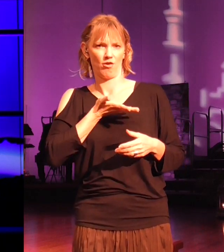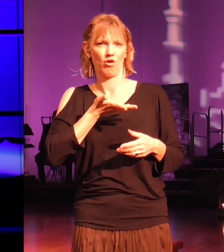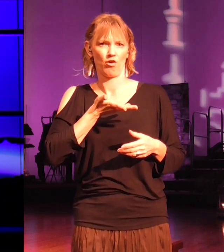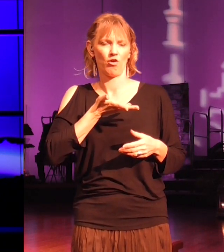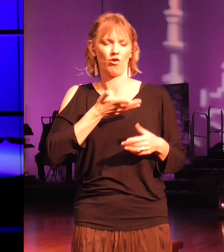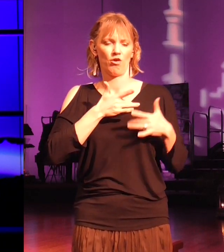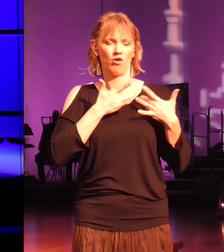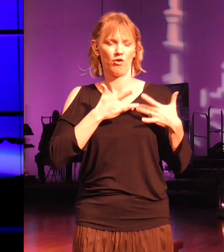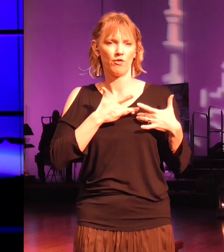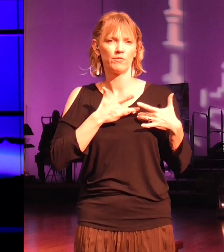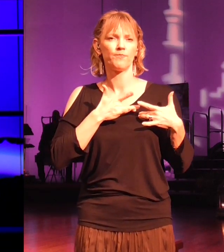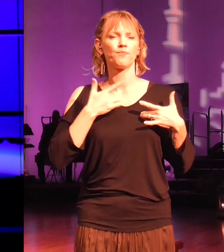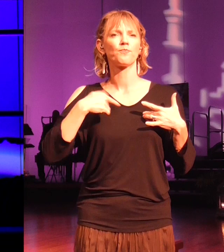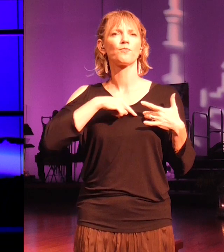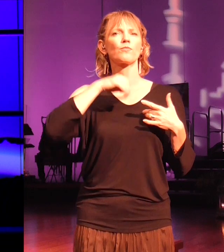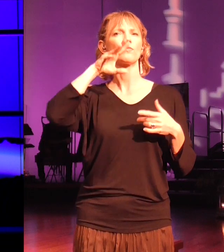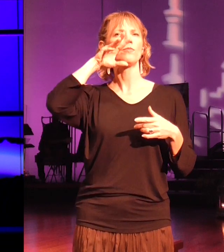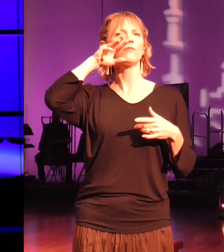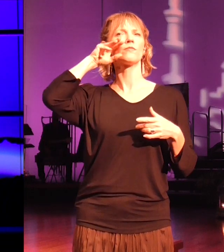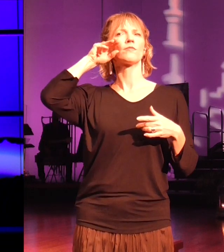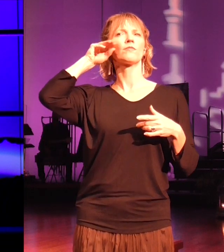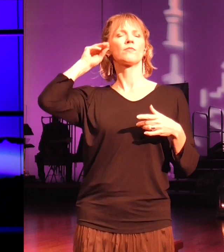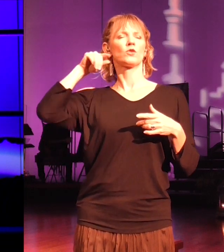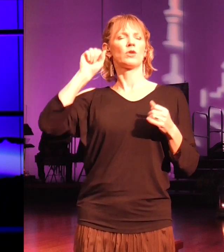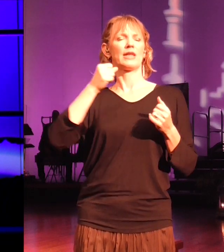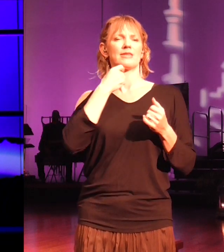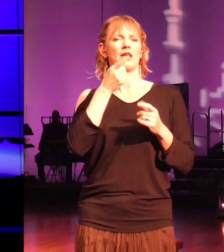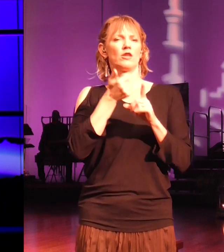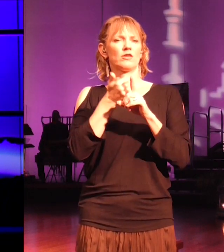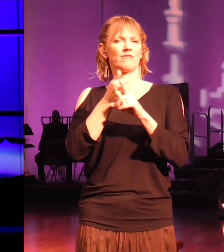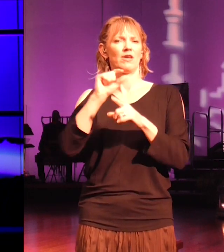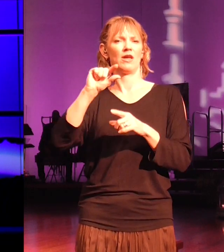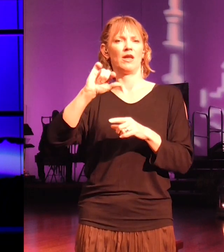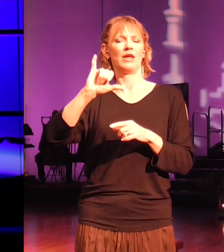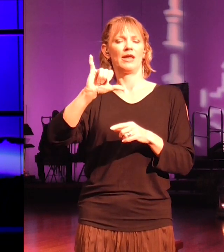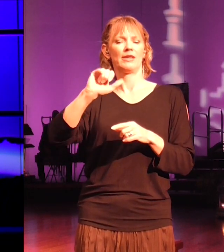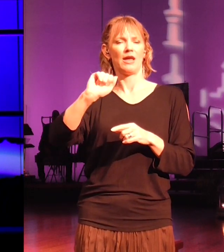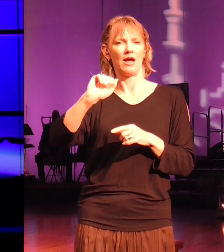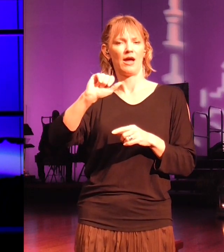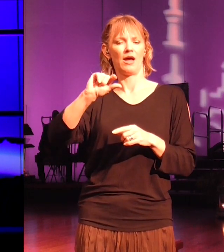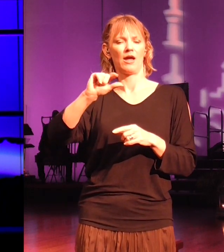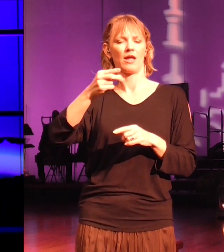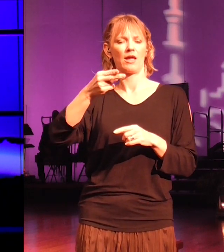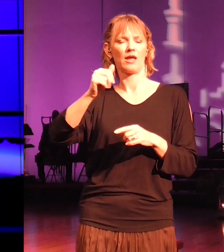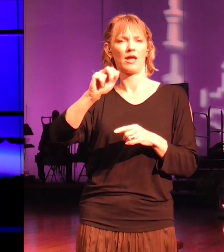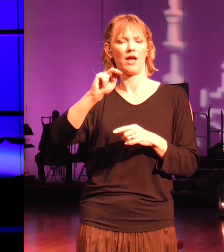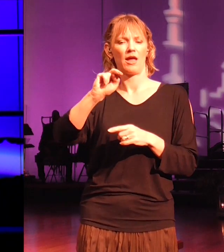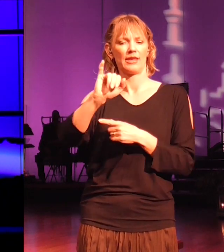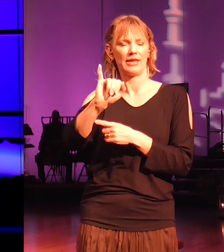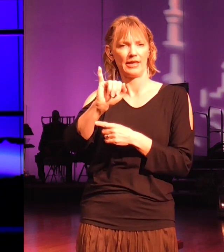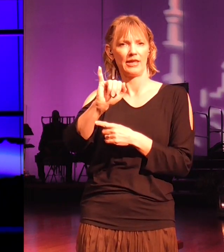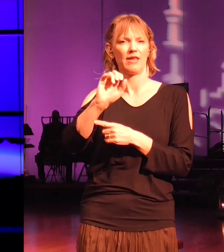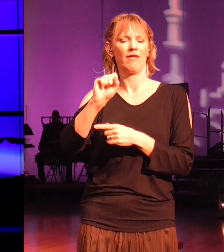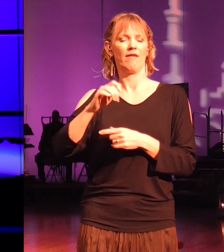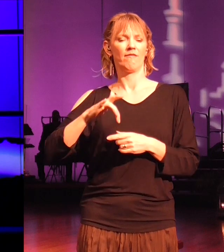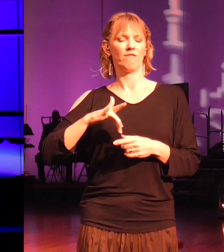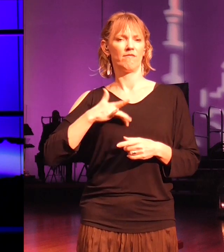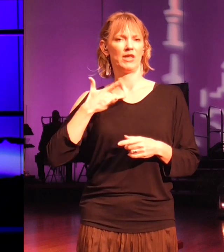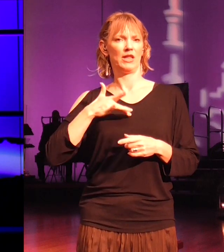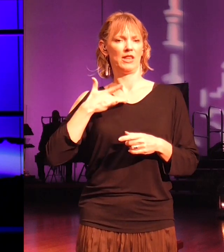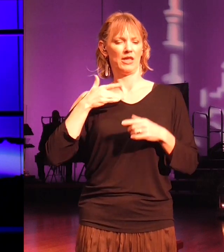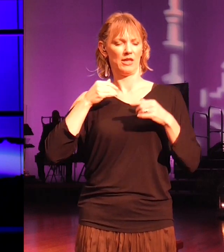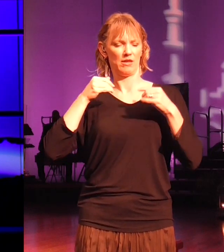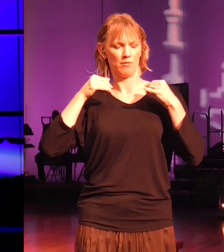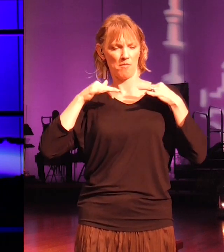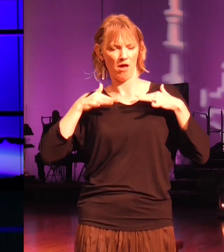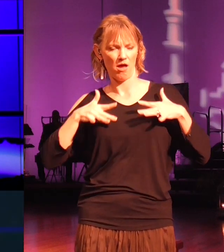As we breathe in, you can say to yourself, Ya Ghani, and feel it resonating through you.